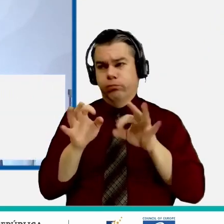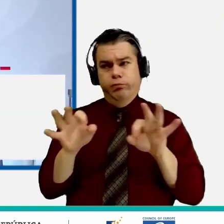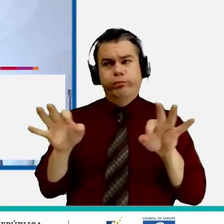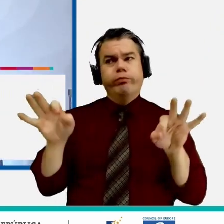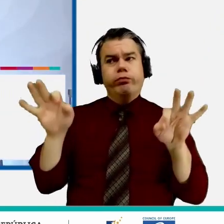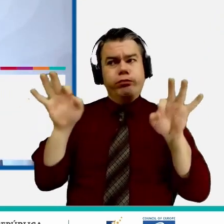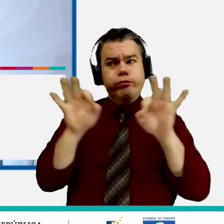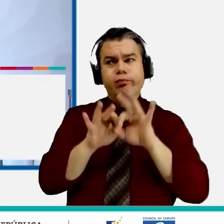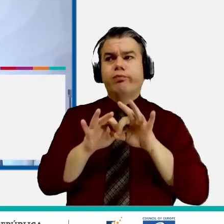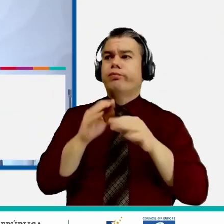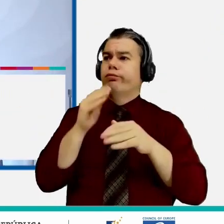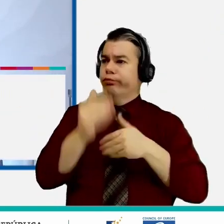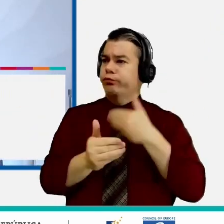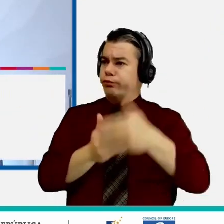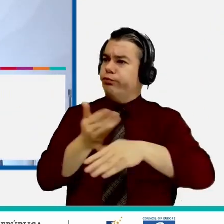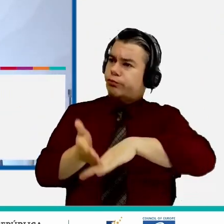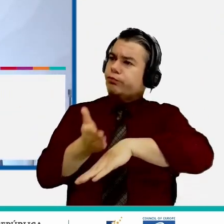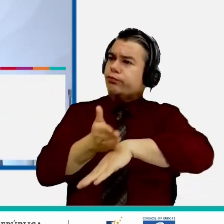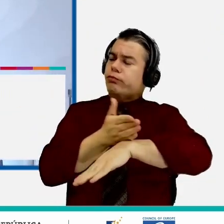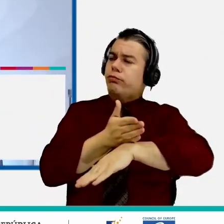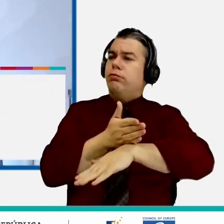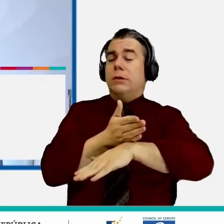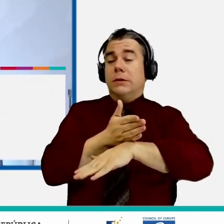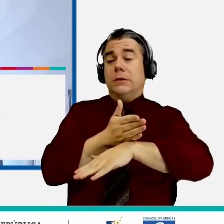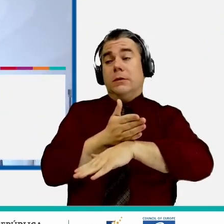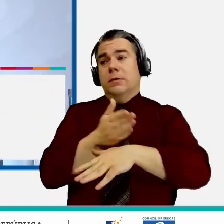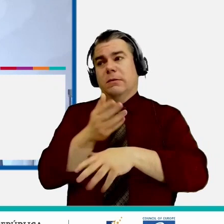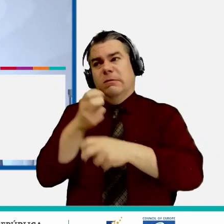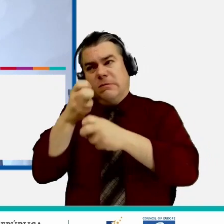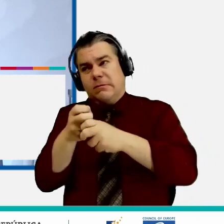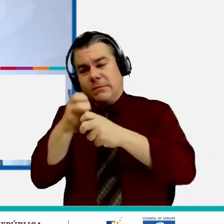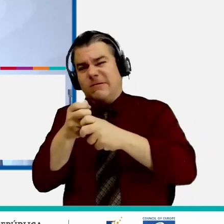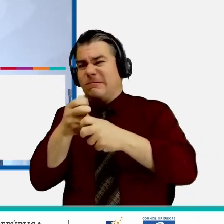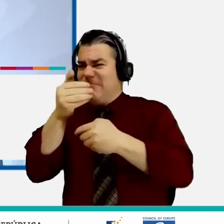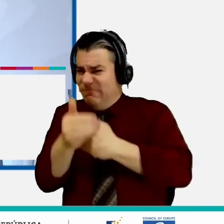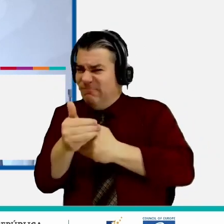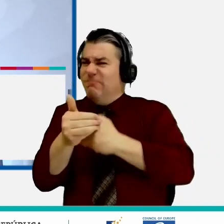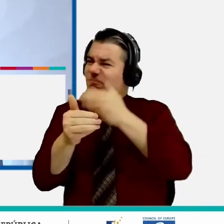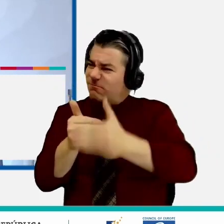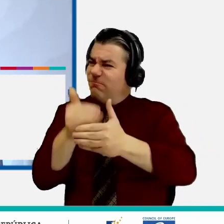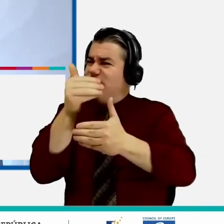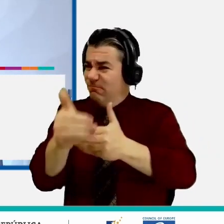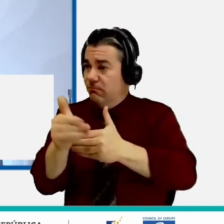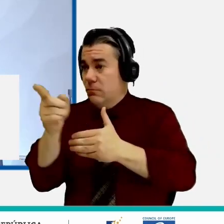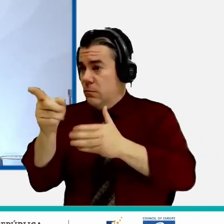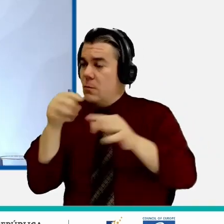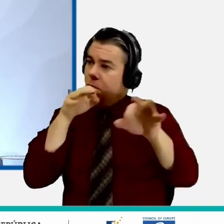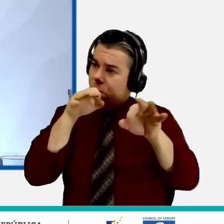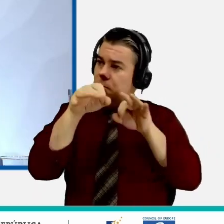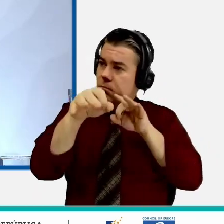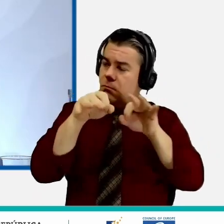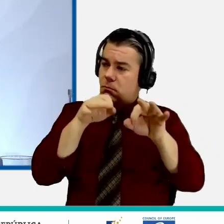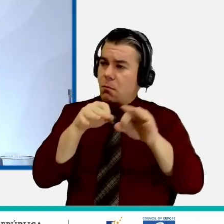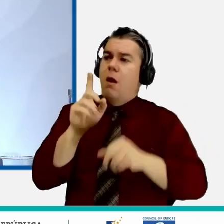areas of progress, but also some challenges that you are addressing as we look forward